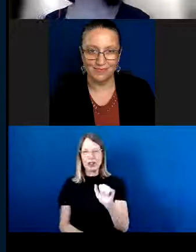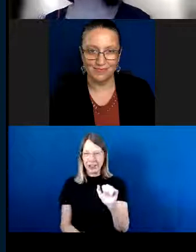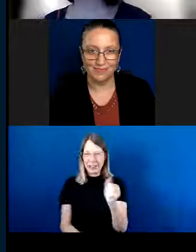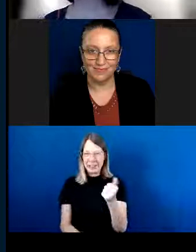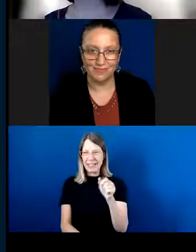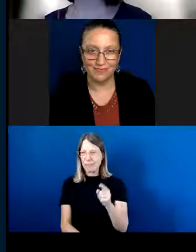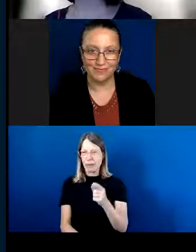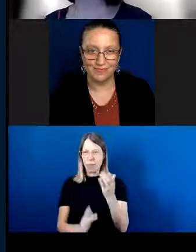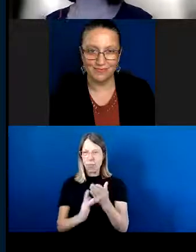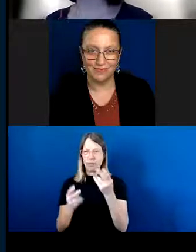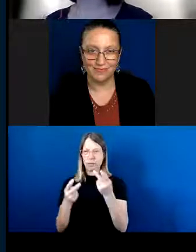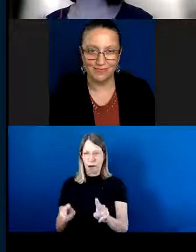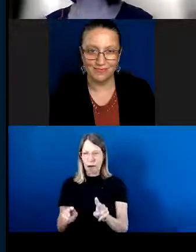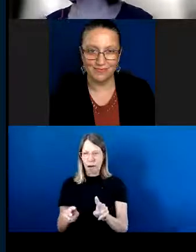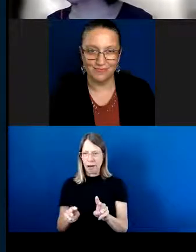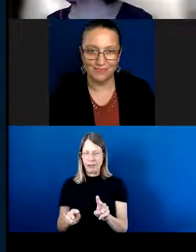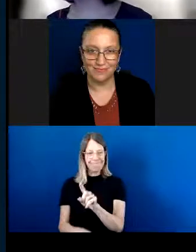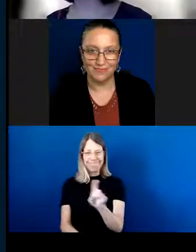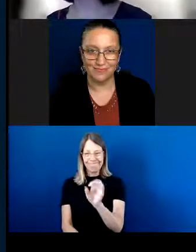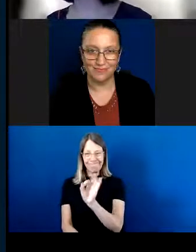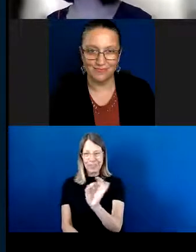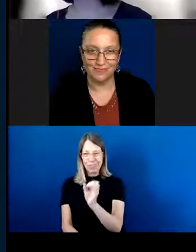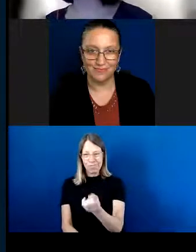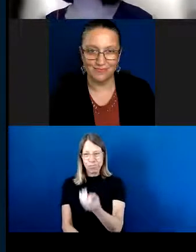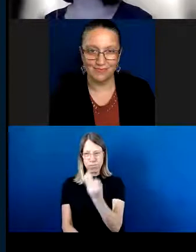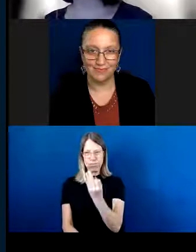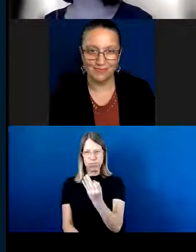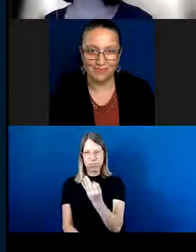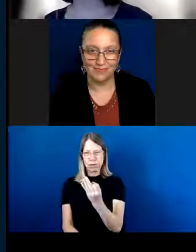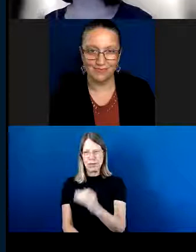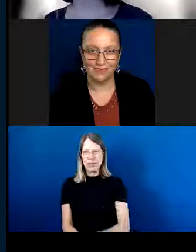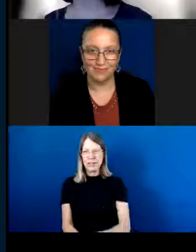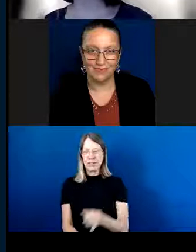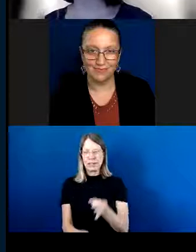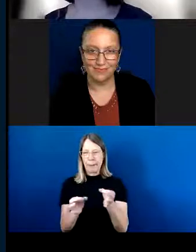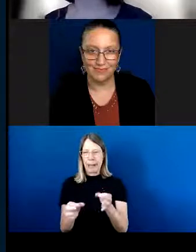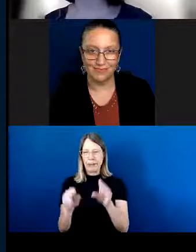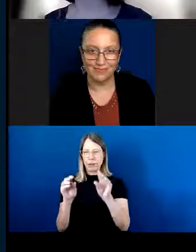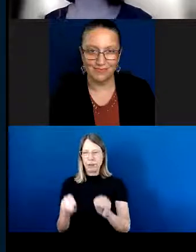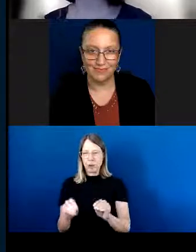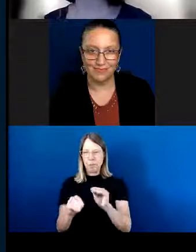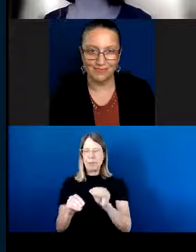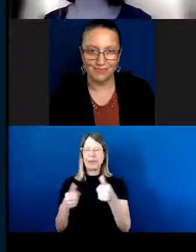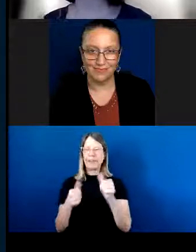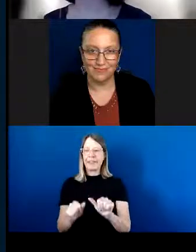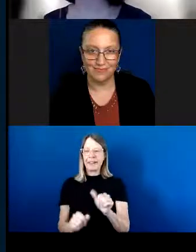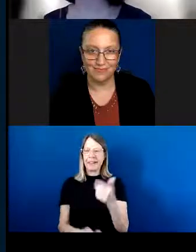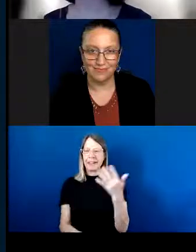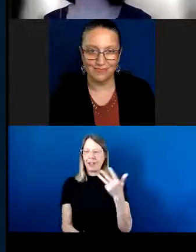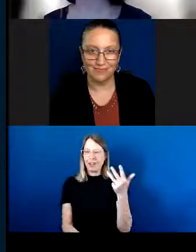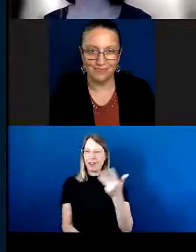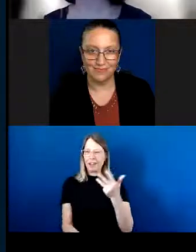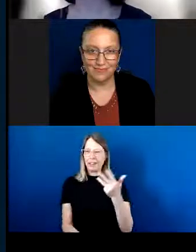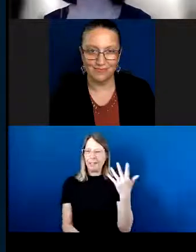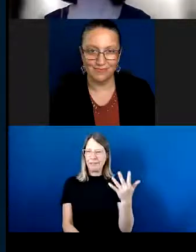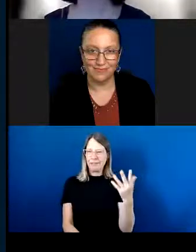death, King George VI, plans were halted, and in 1953 it was decided the gate should contain